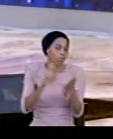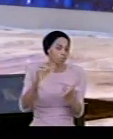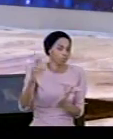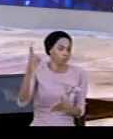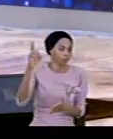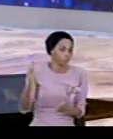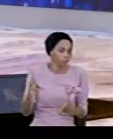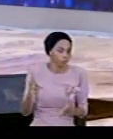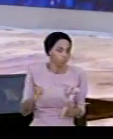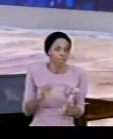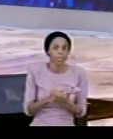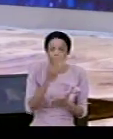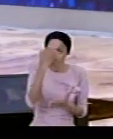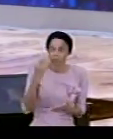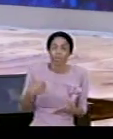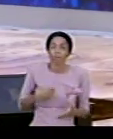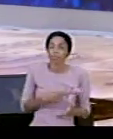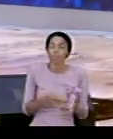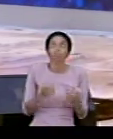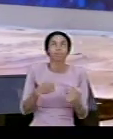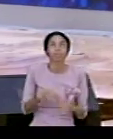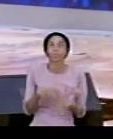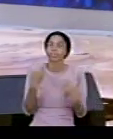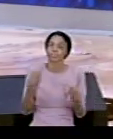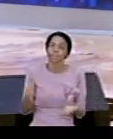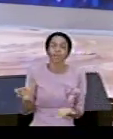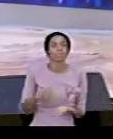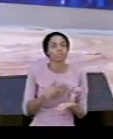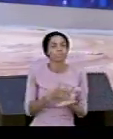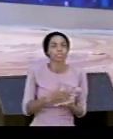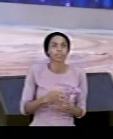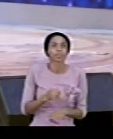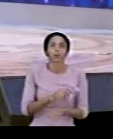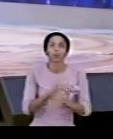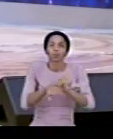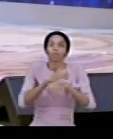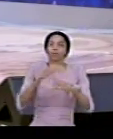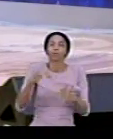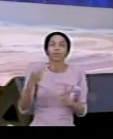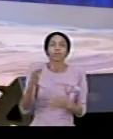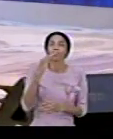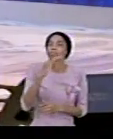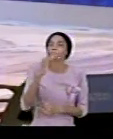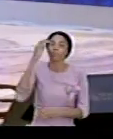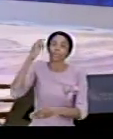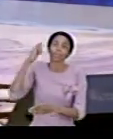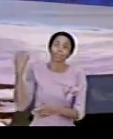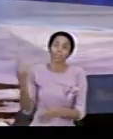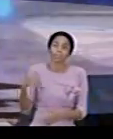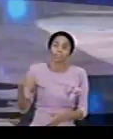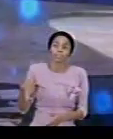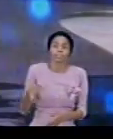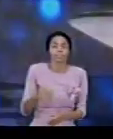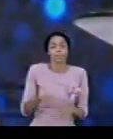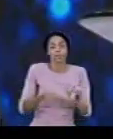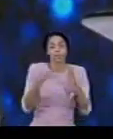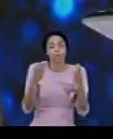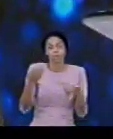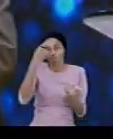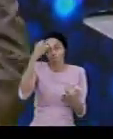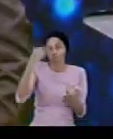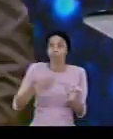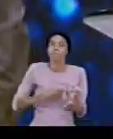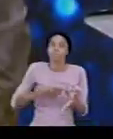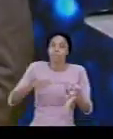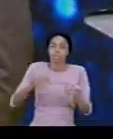and we say, Rock of ages, cleft for me. Let me hide my imperfect